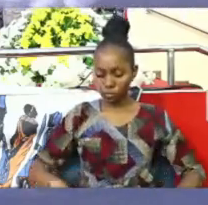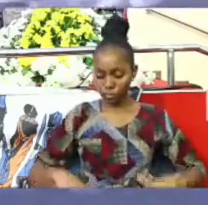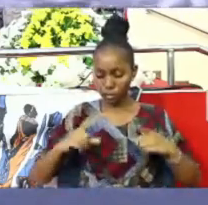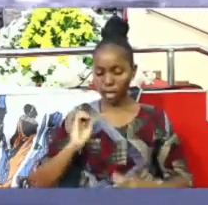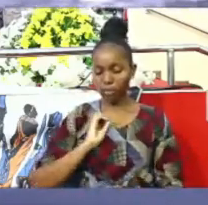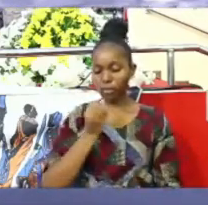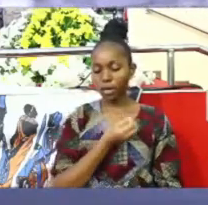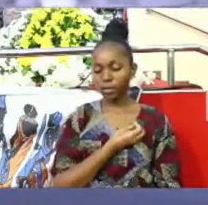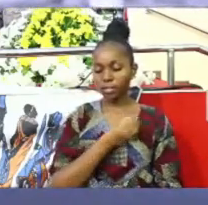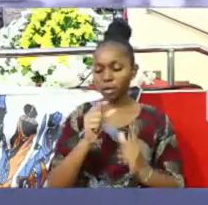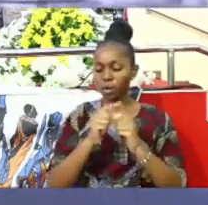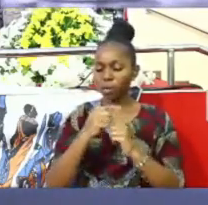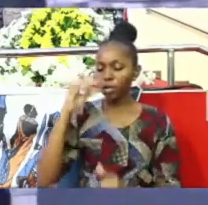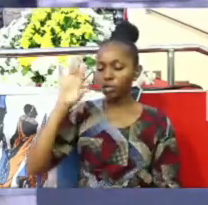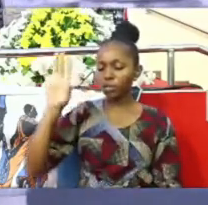this morning.